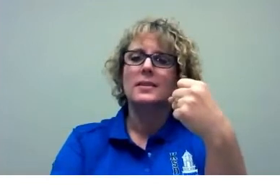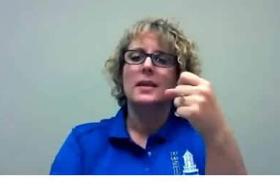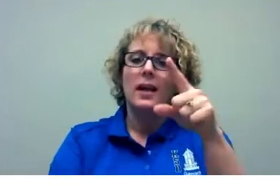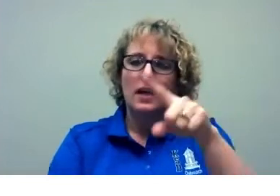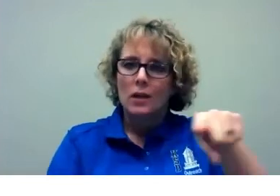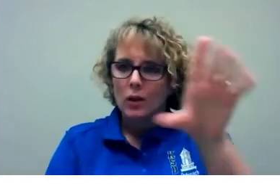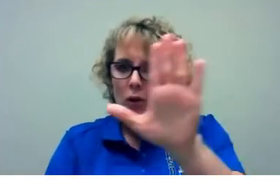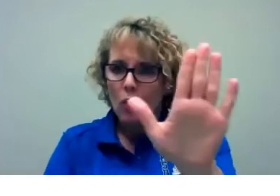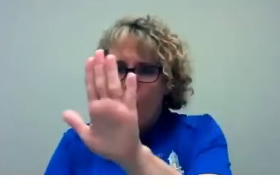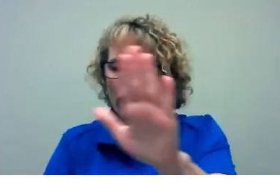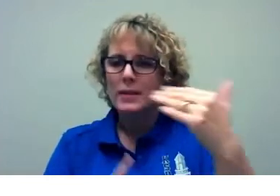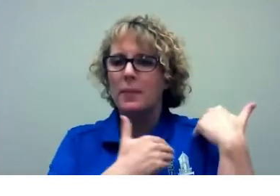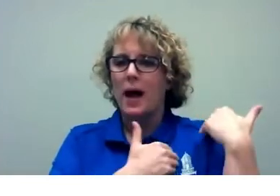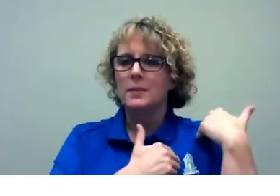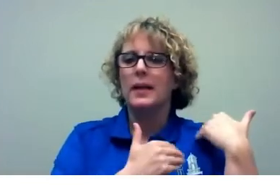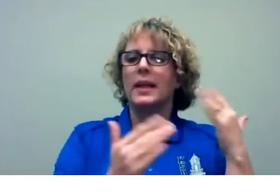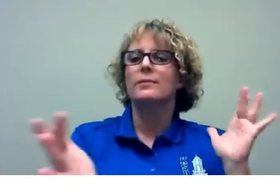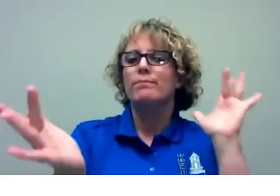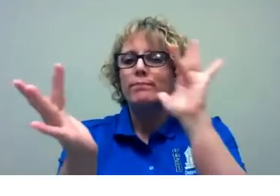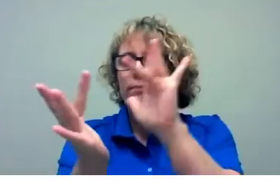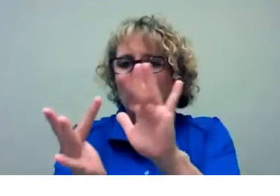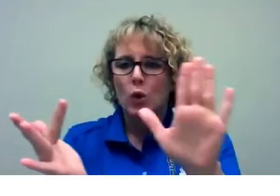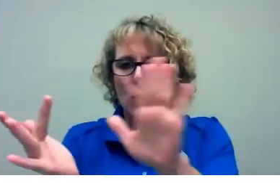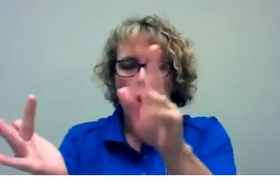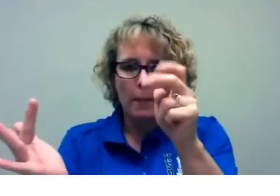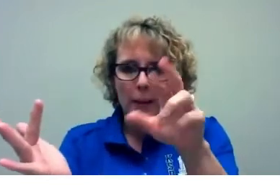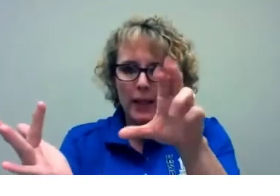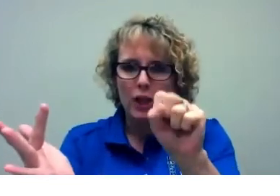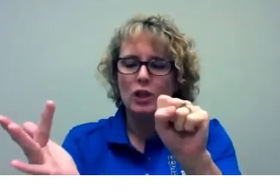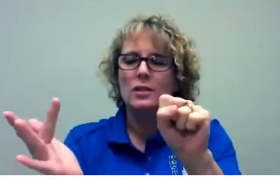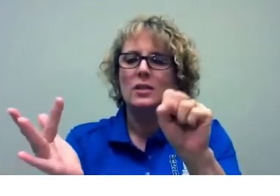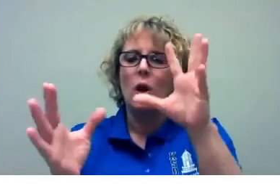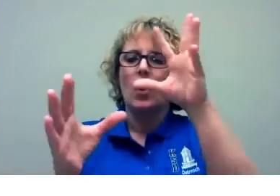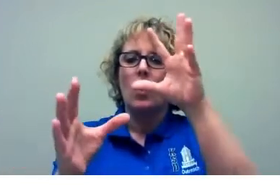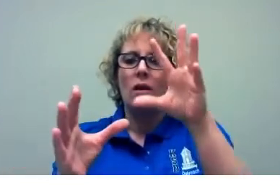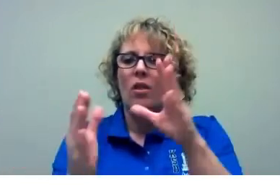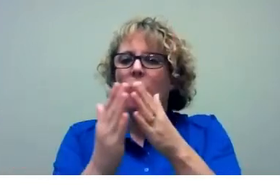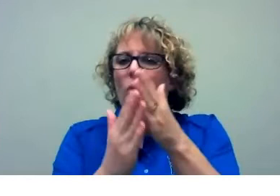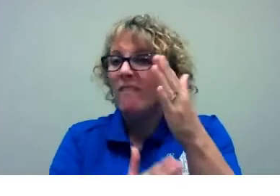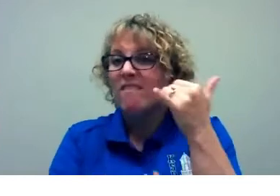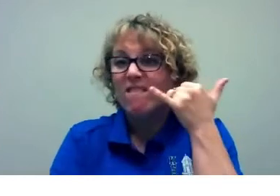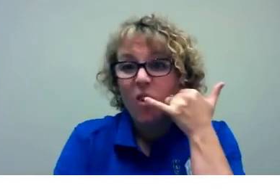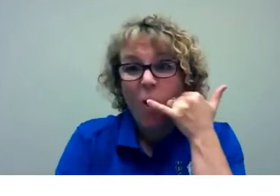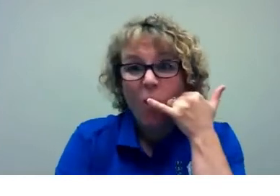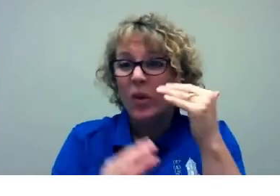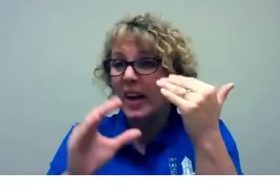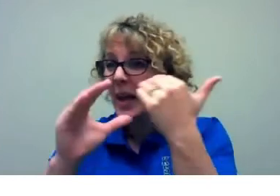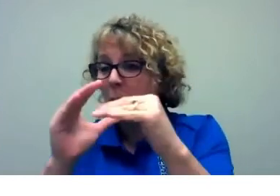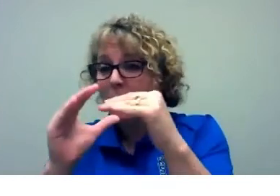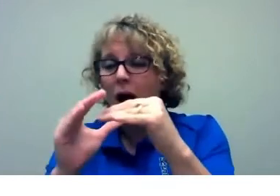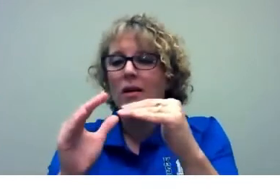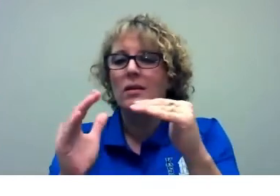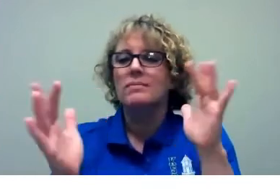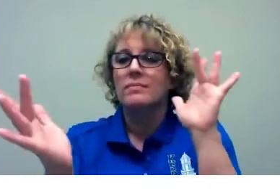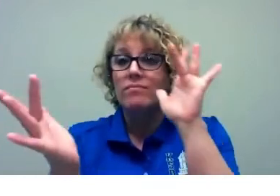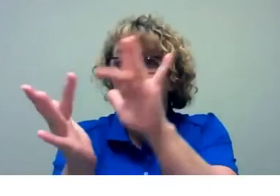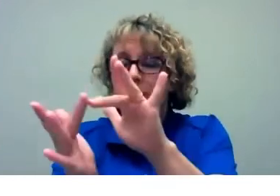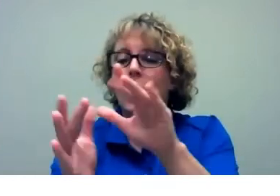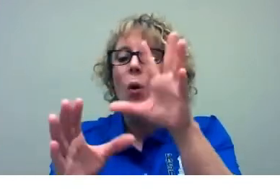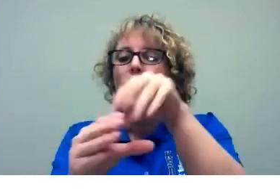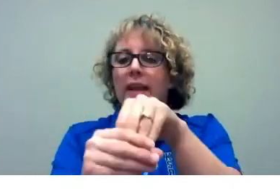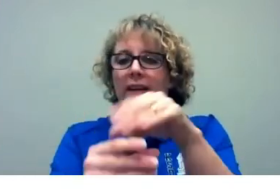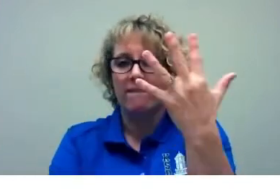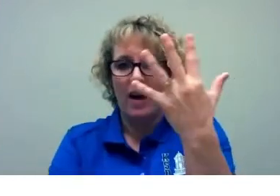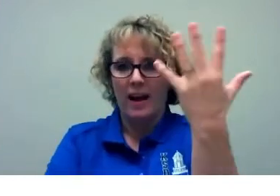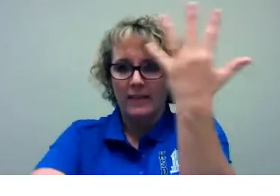it's a good time for everybody. And once I have your confirmation, then at that point, it is your responsibility to contact your peer, and that can be done through